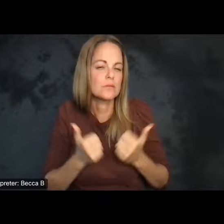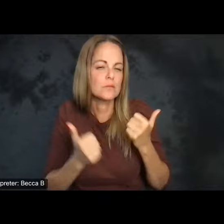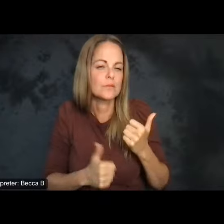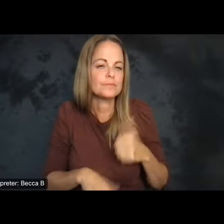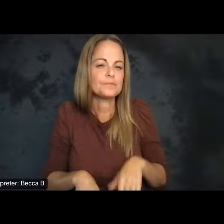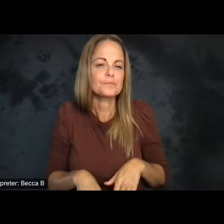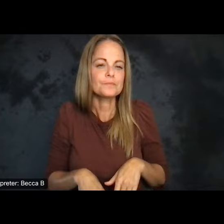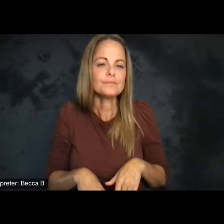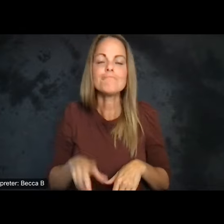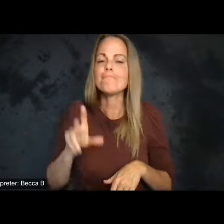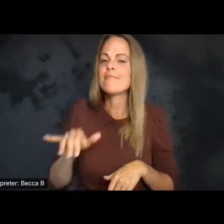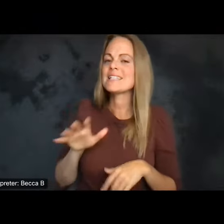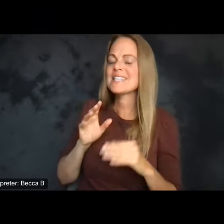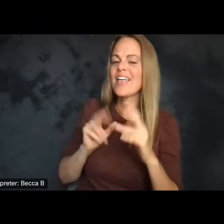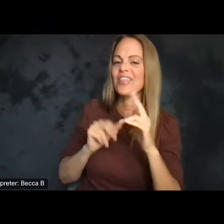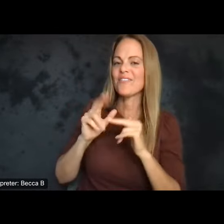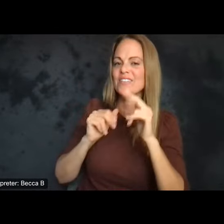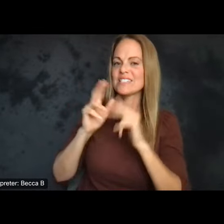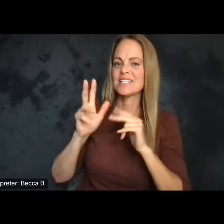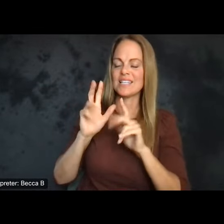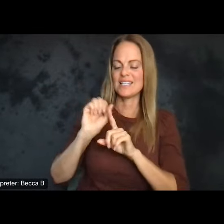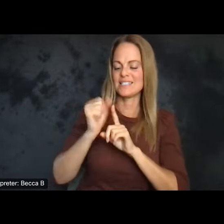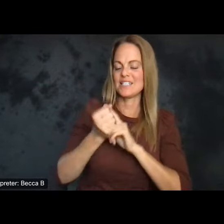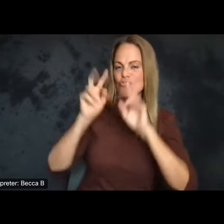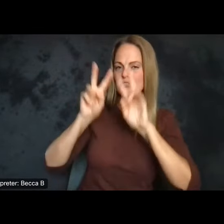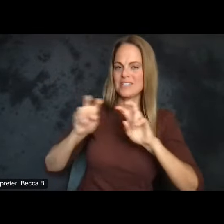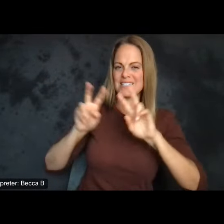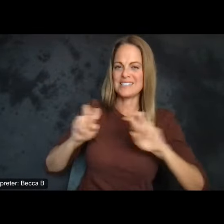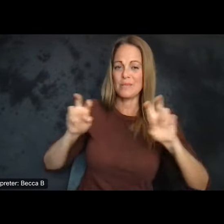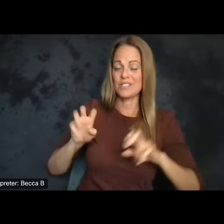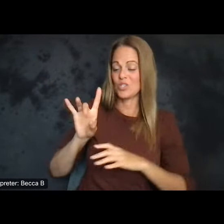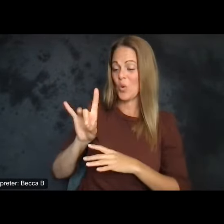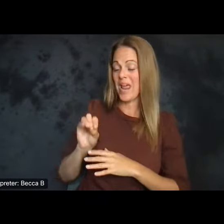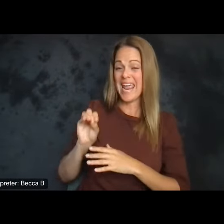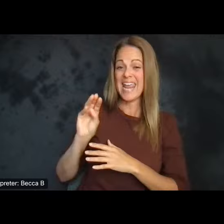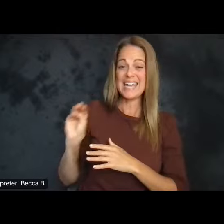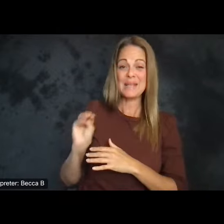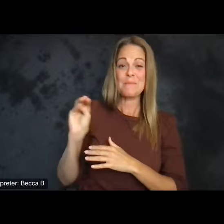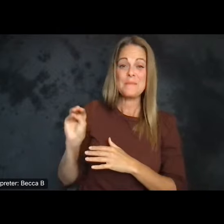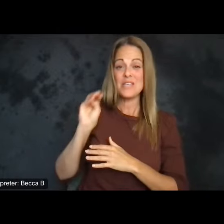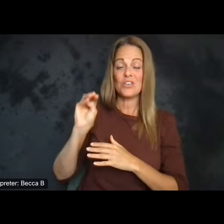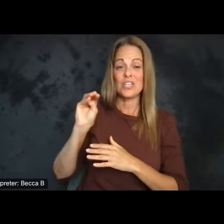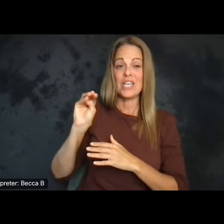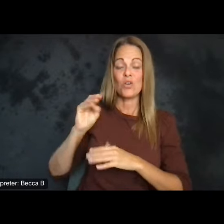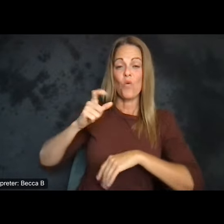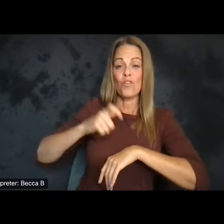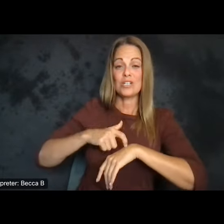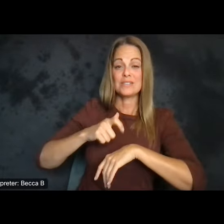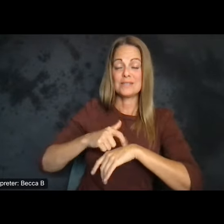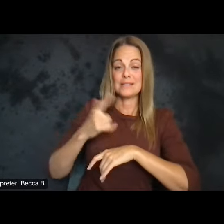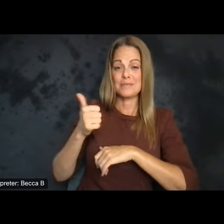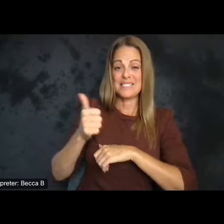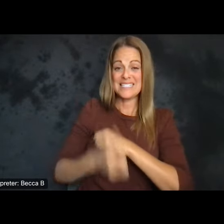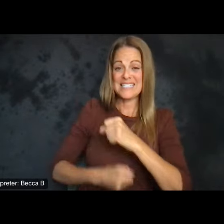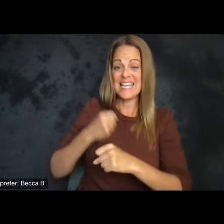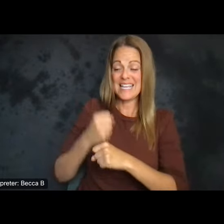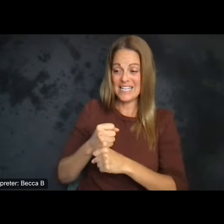facilities conditions assessment comes into play. So that was, again, about $80 million over 10 years that they recommended just to address the